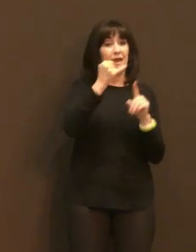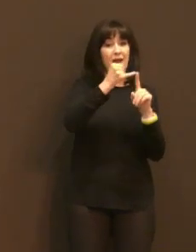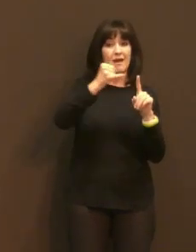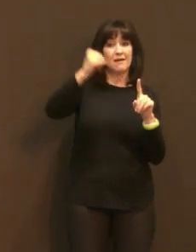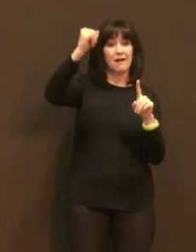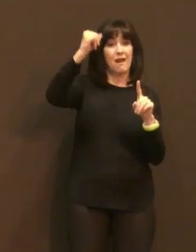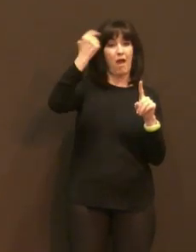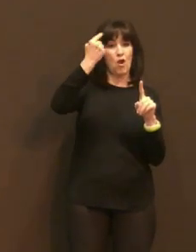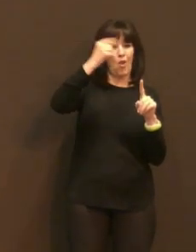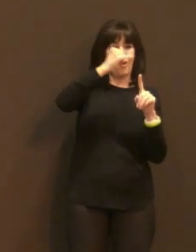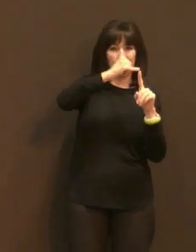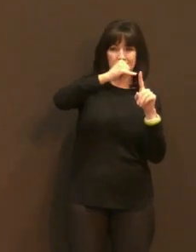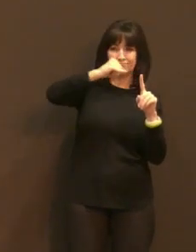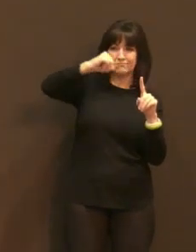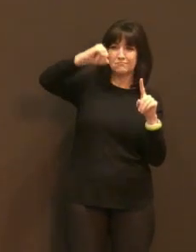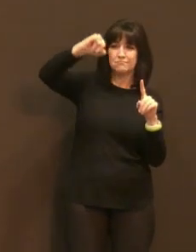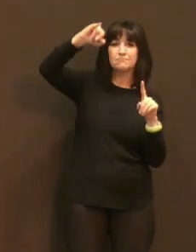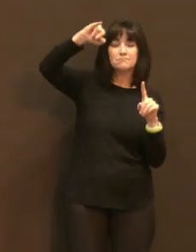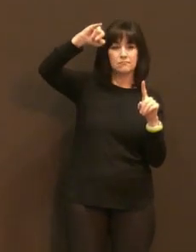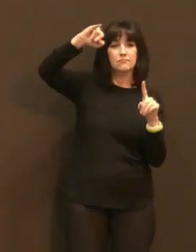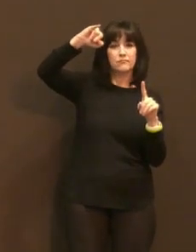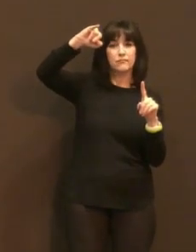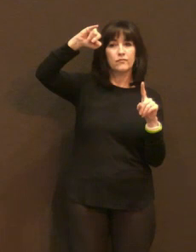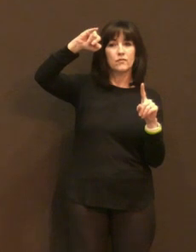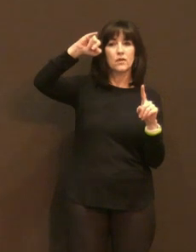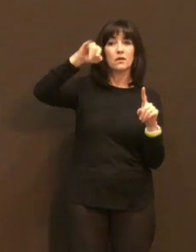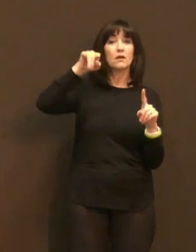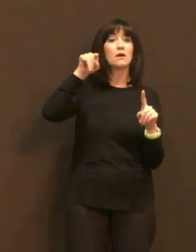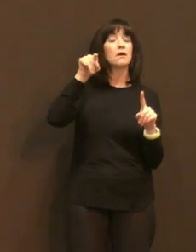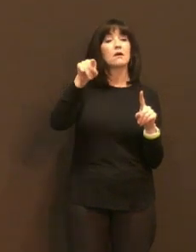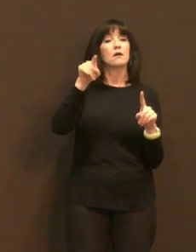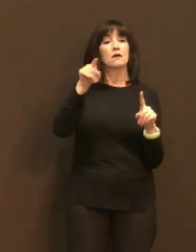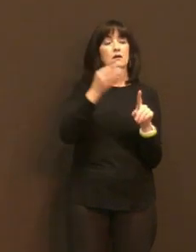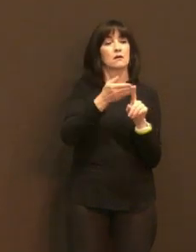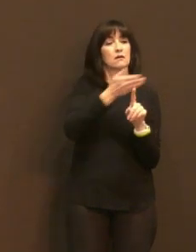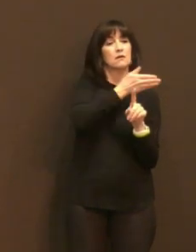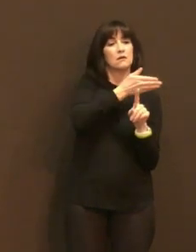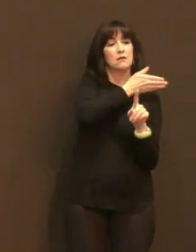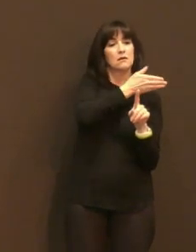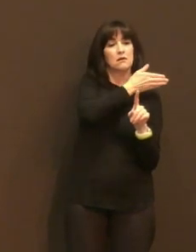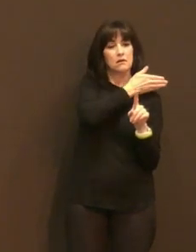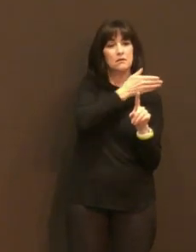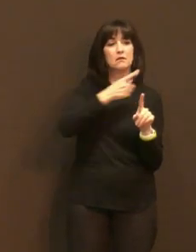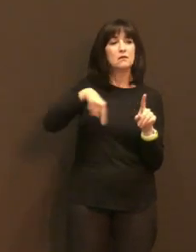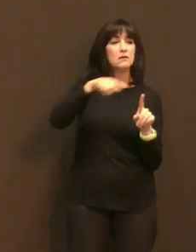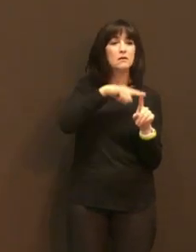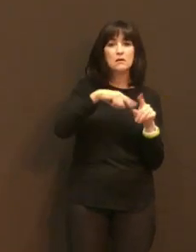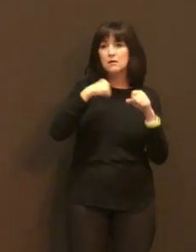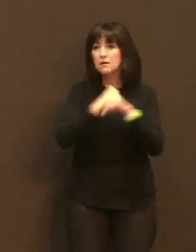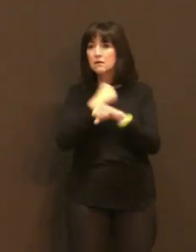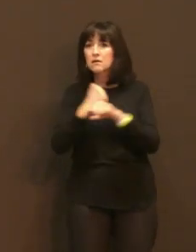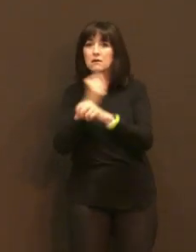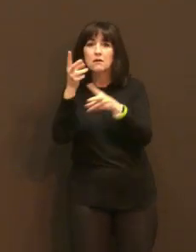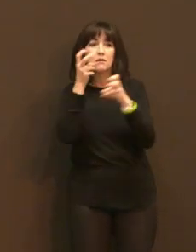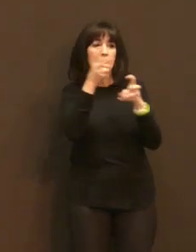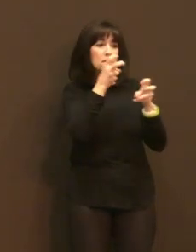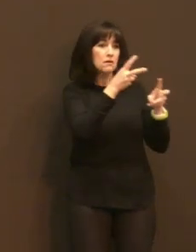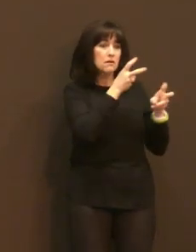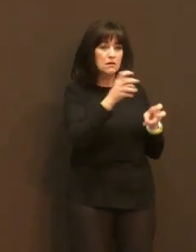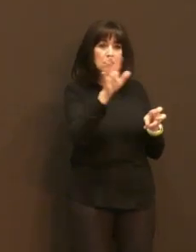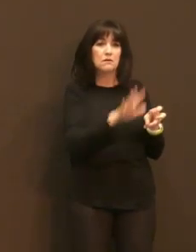the earlier projections that we received based on kind of national data and some of the